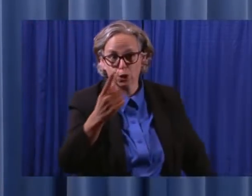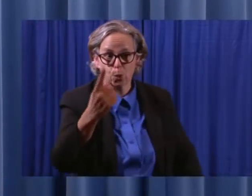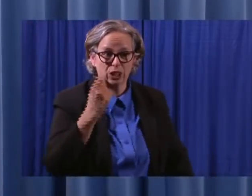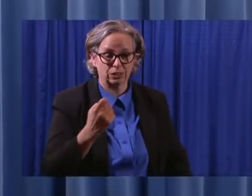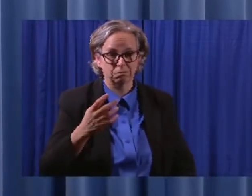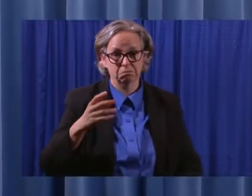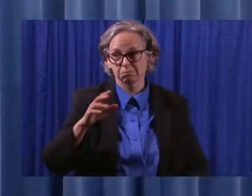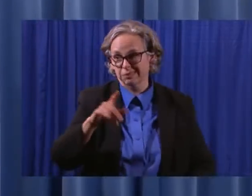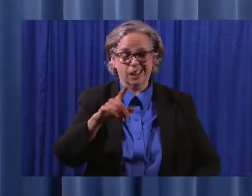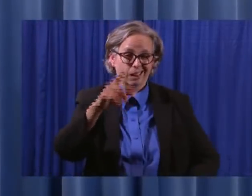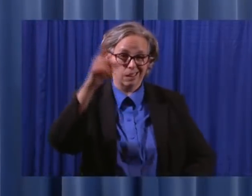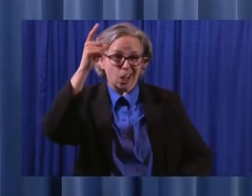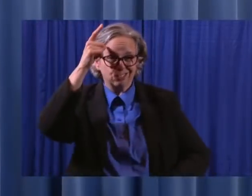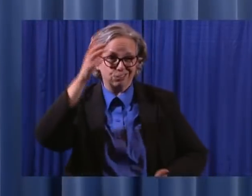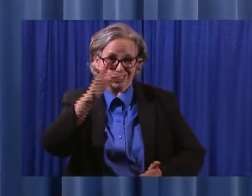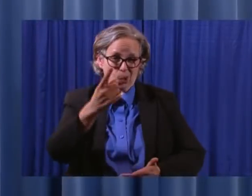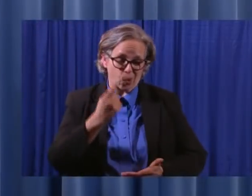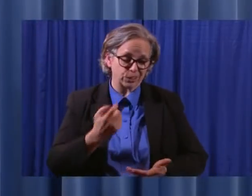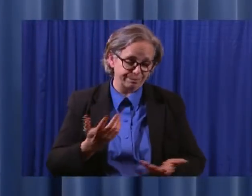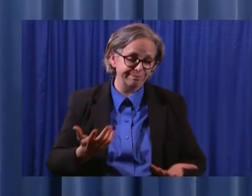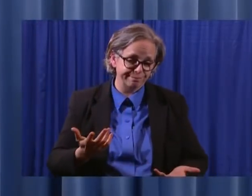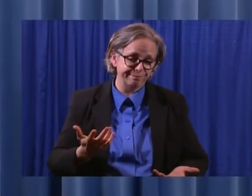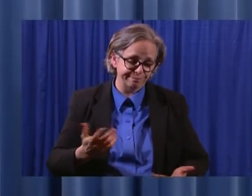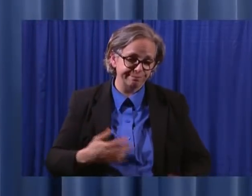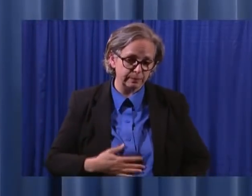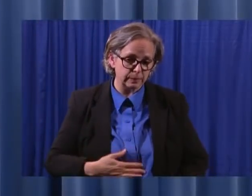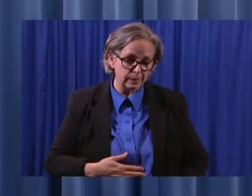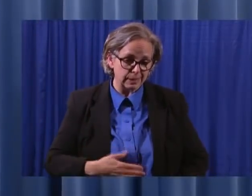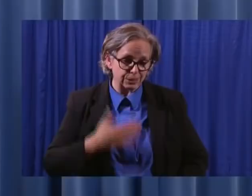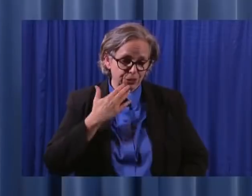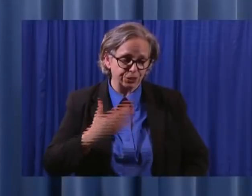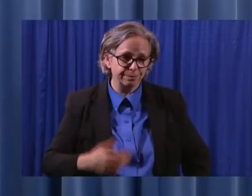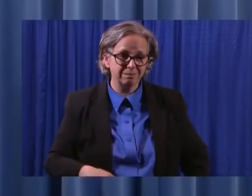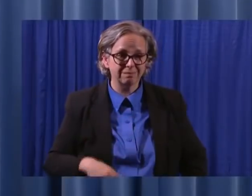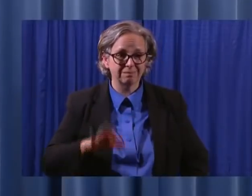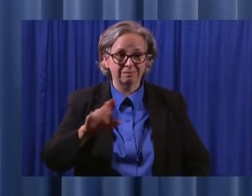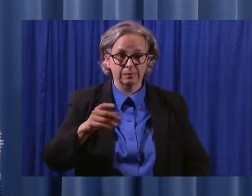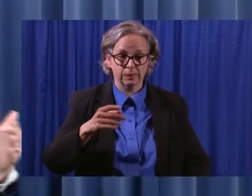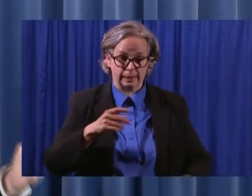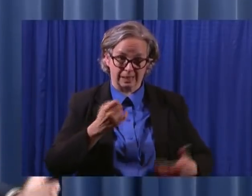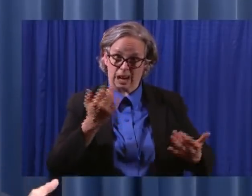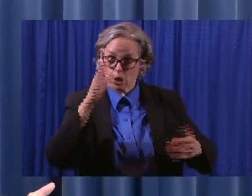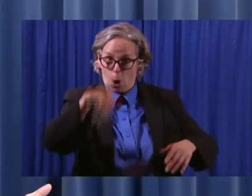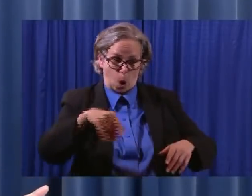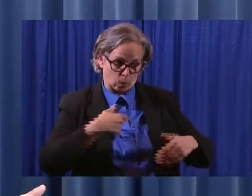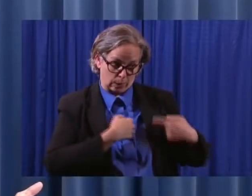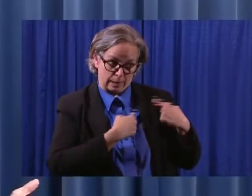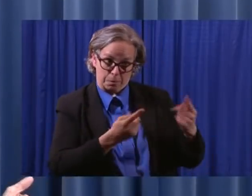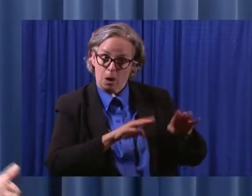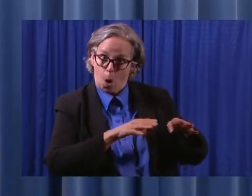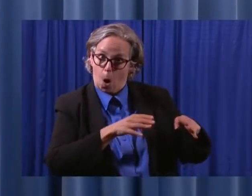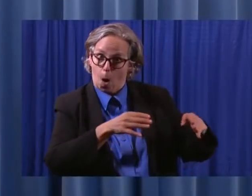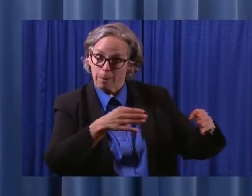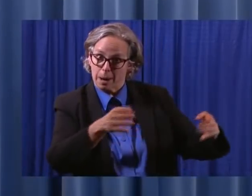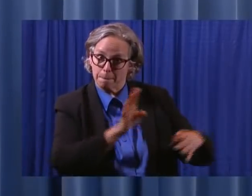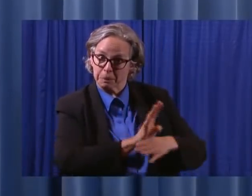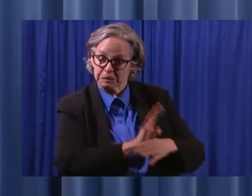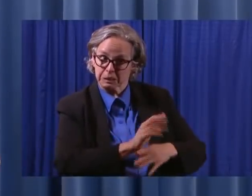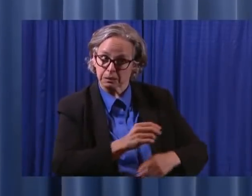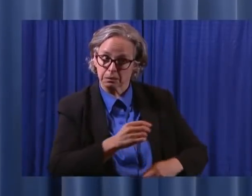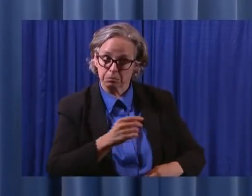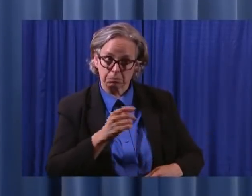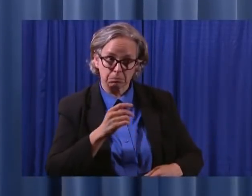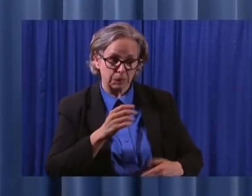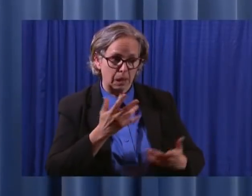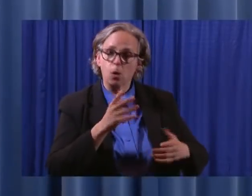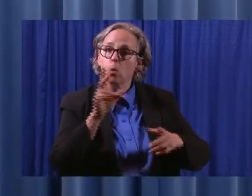Throughout this, as the reopenings began, our businesses, people have been wearing masks in the businesses. That makes